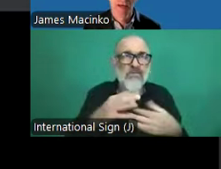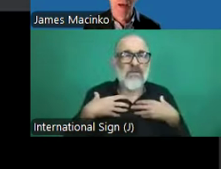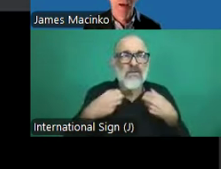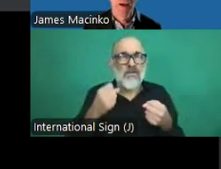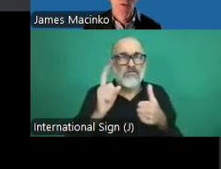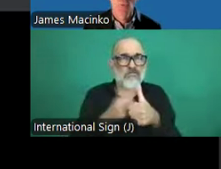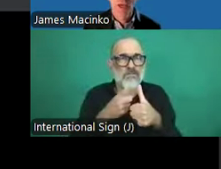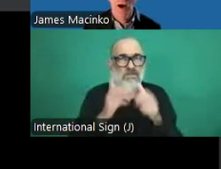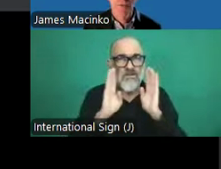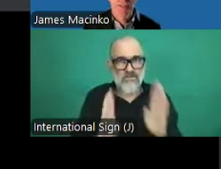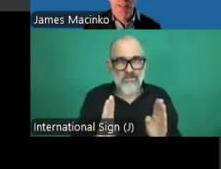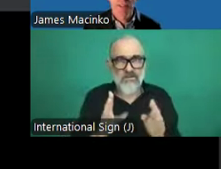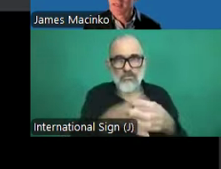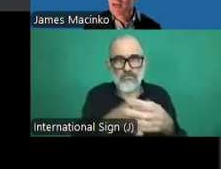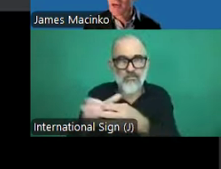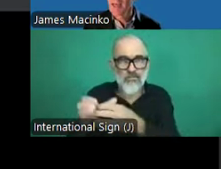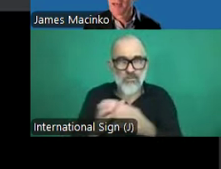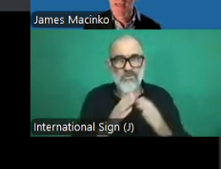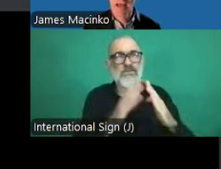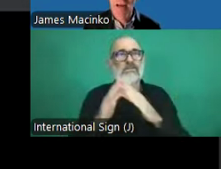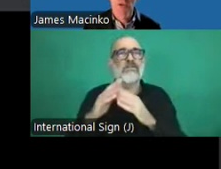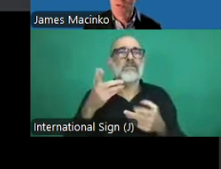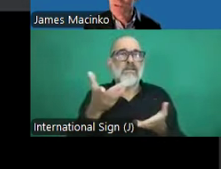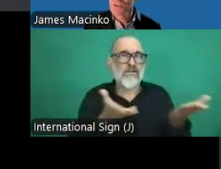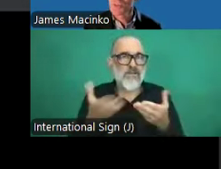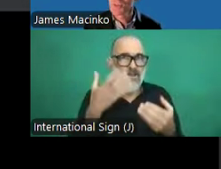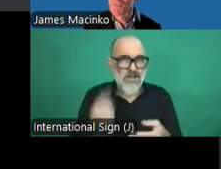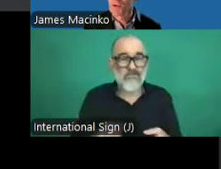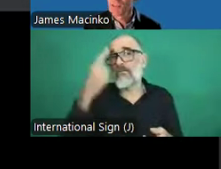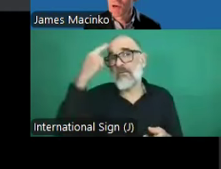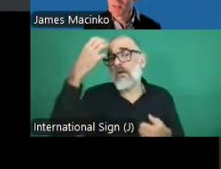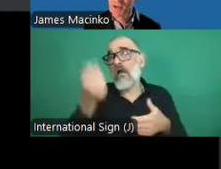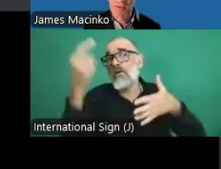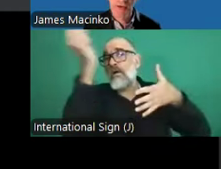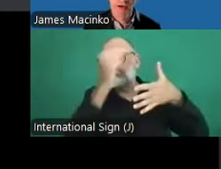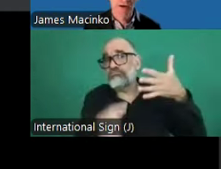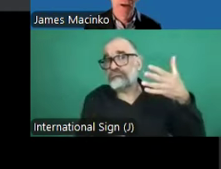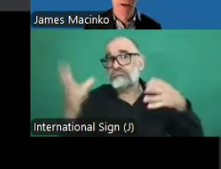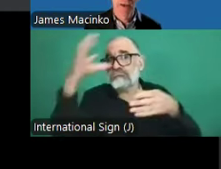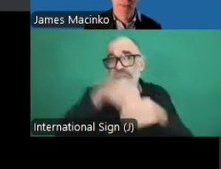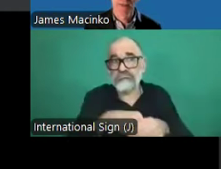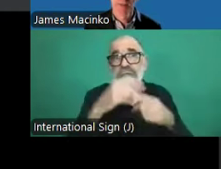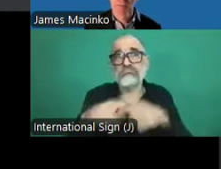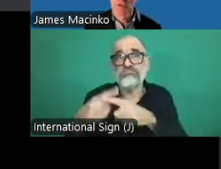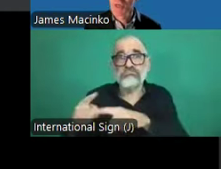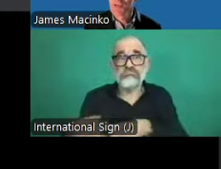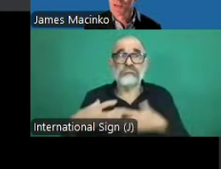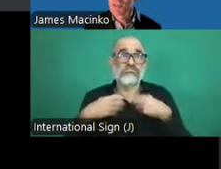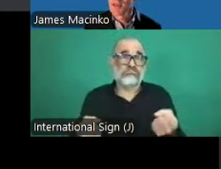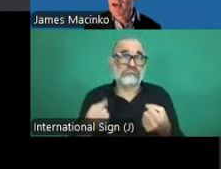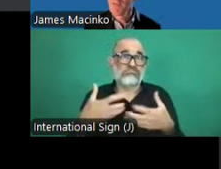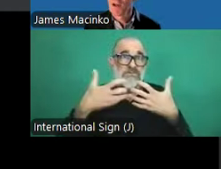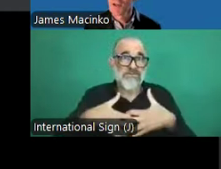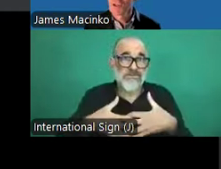needs. We often see, again, inadequate resources devoted to primary healthcare. I think that most